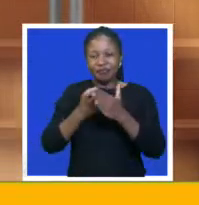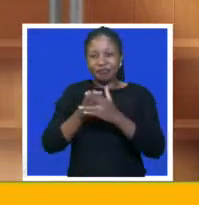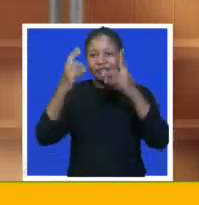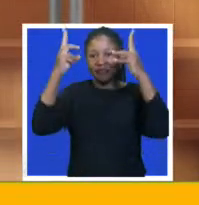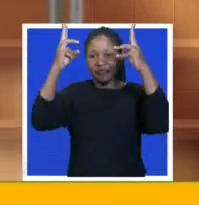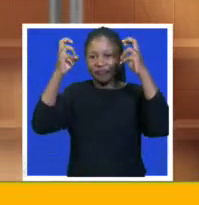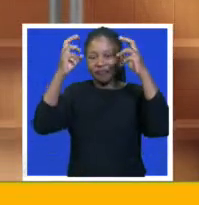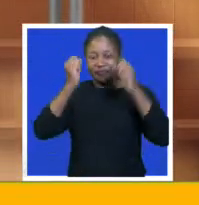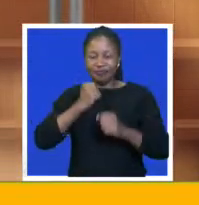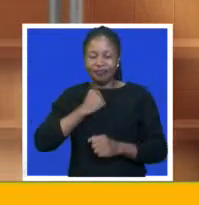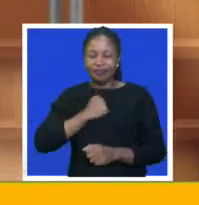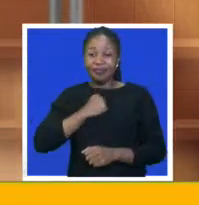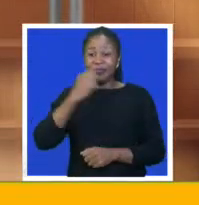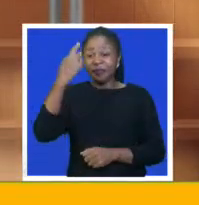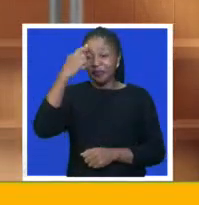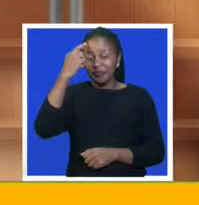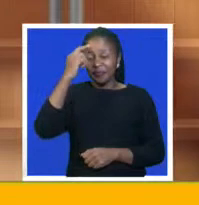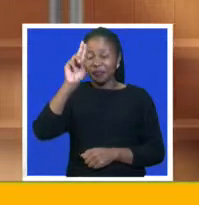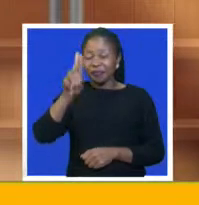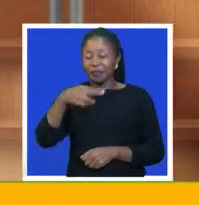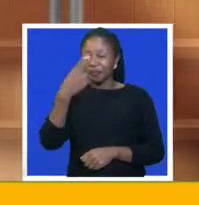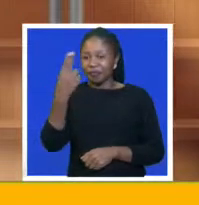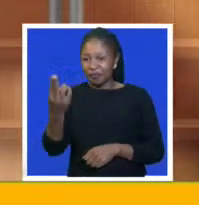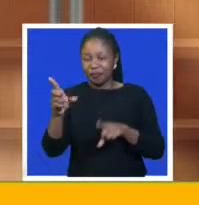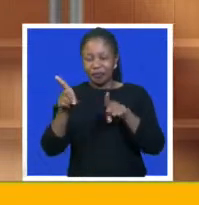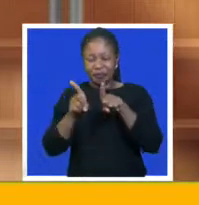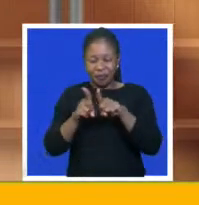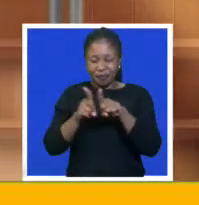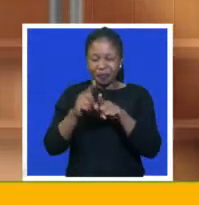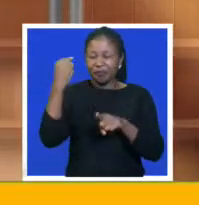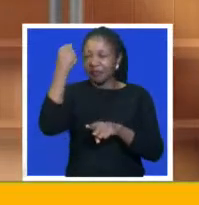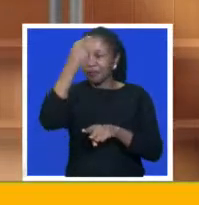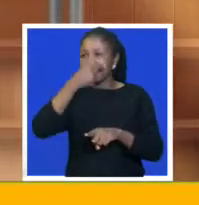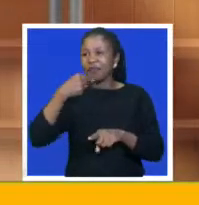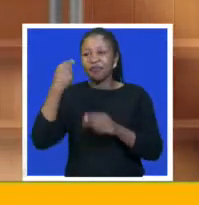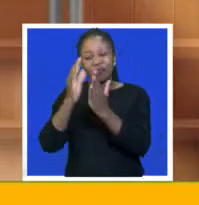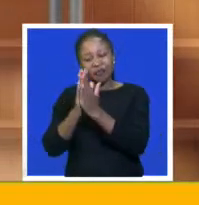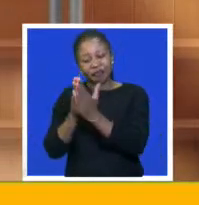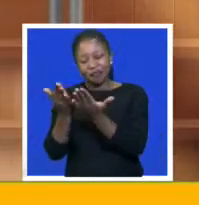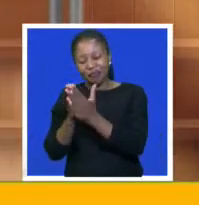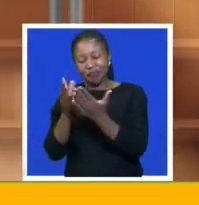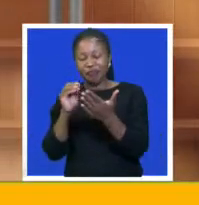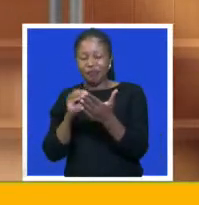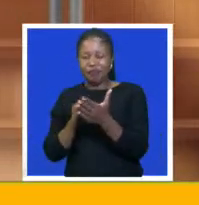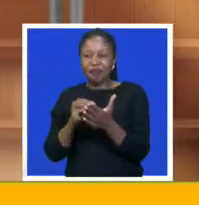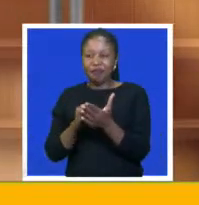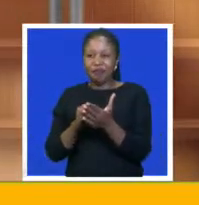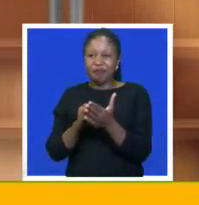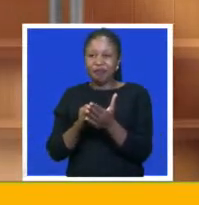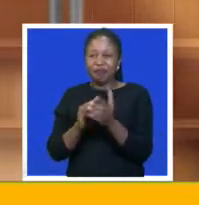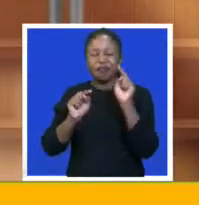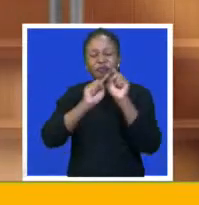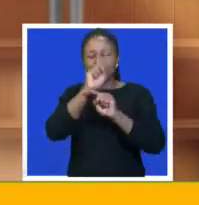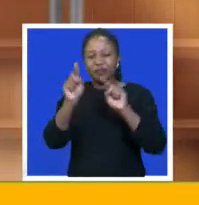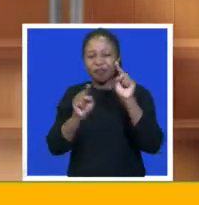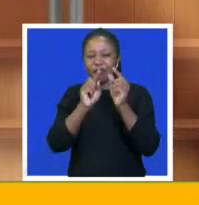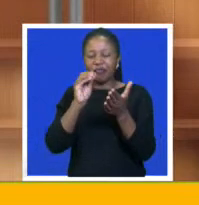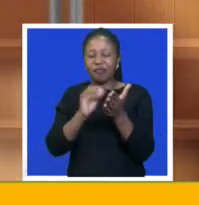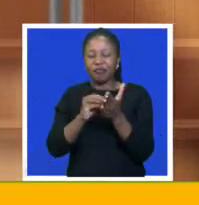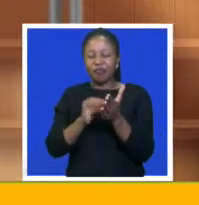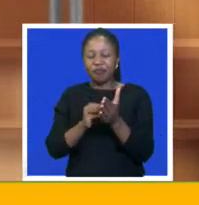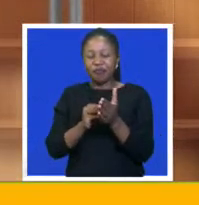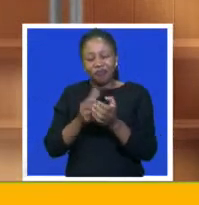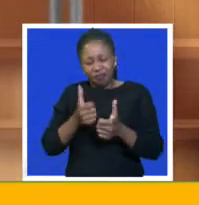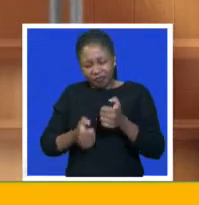on Facebook. And if you have any questions, please text us on our WhatsApp number. Please do